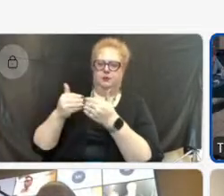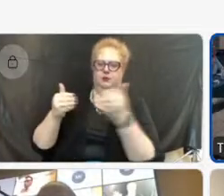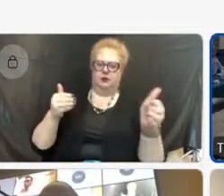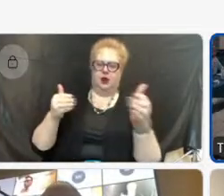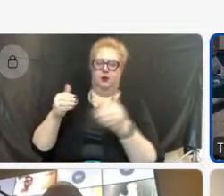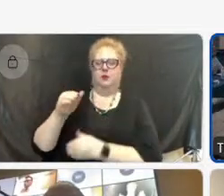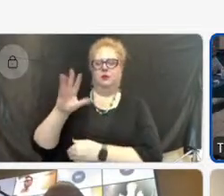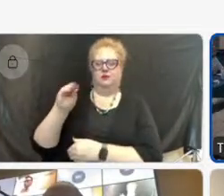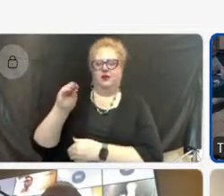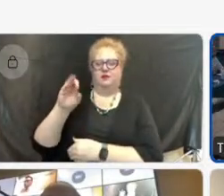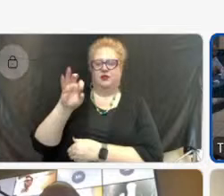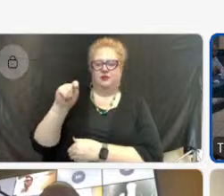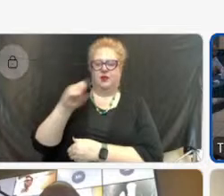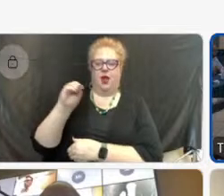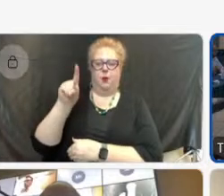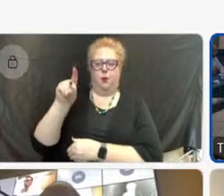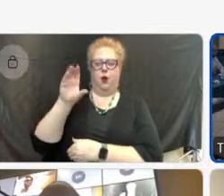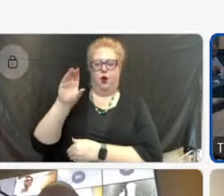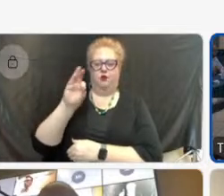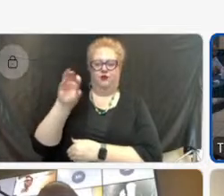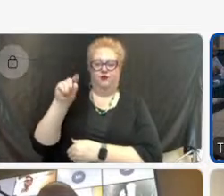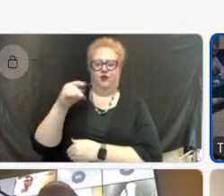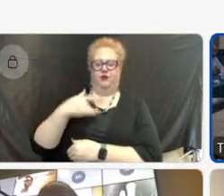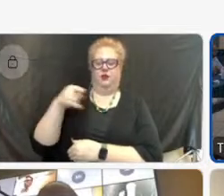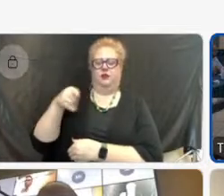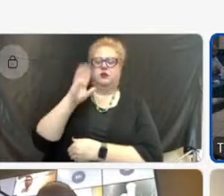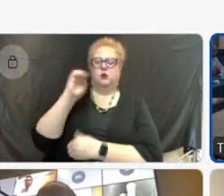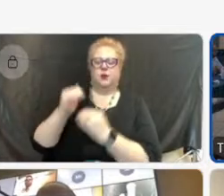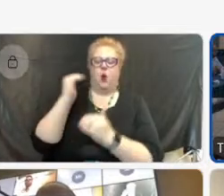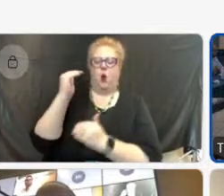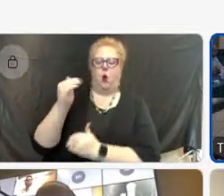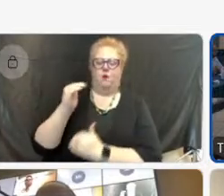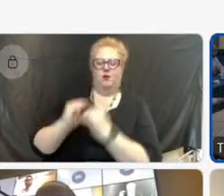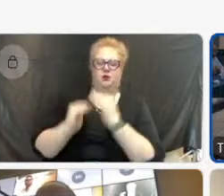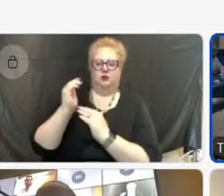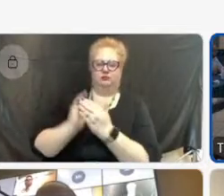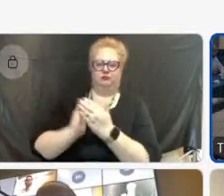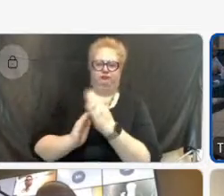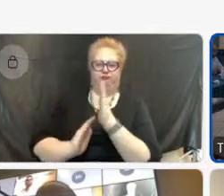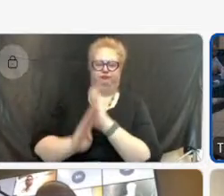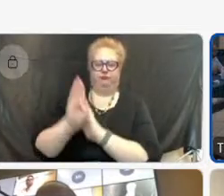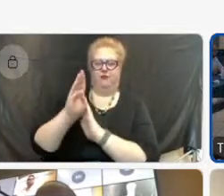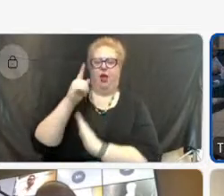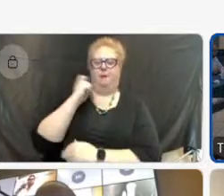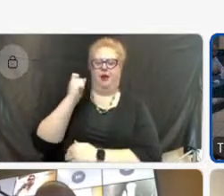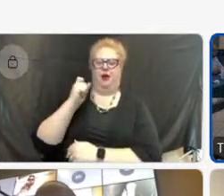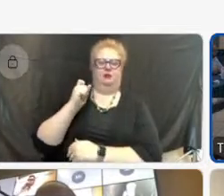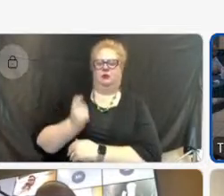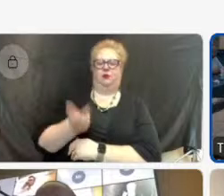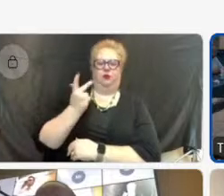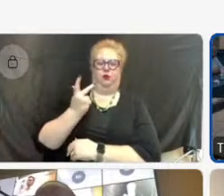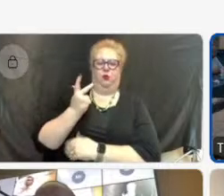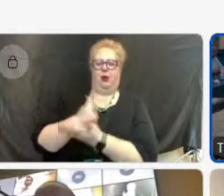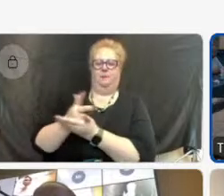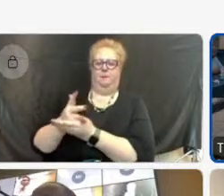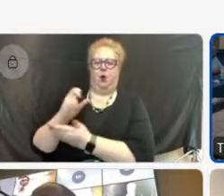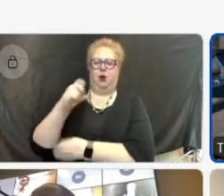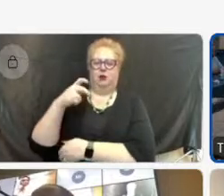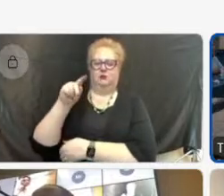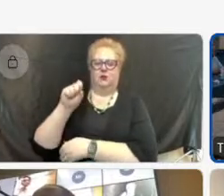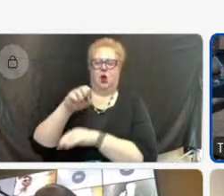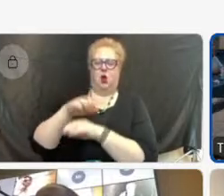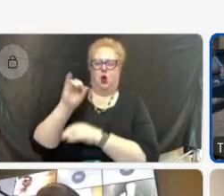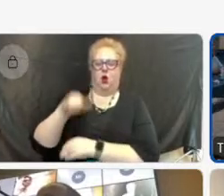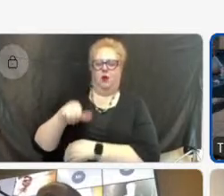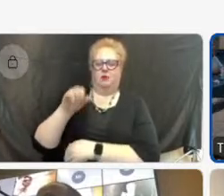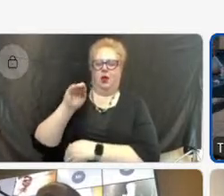site will be overdeveloped. With the addition of 3 parking spaces proposed along Maryland Avenue, there will